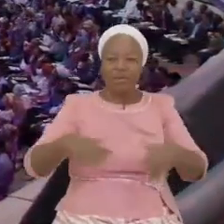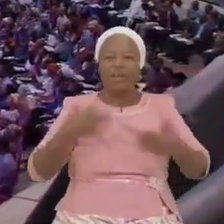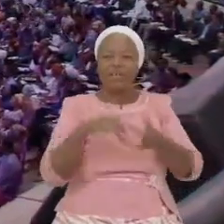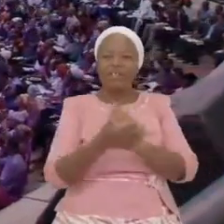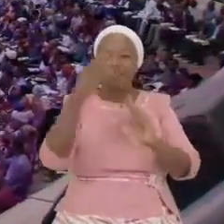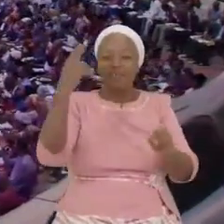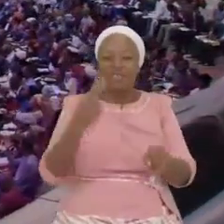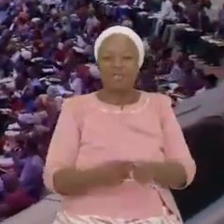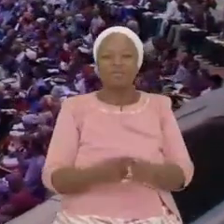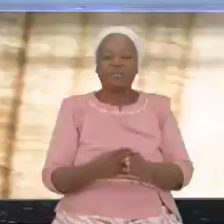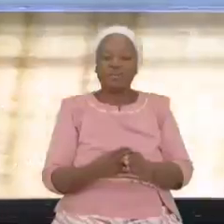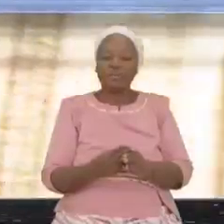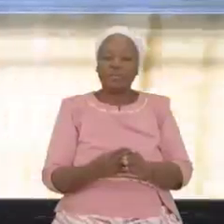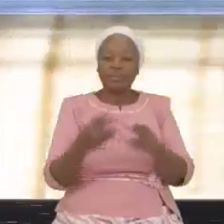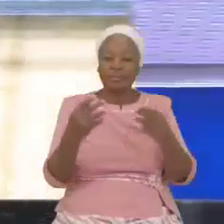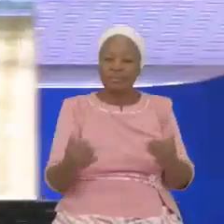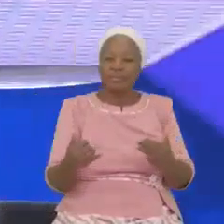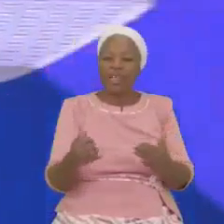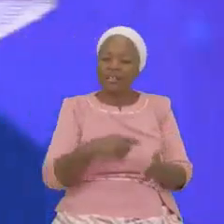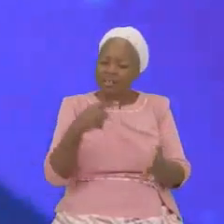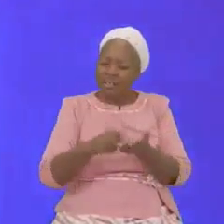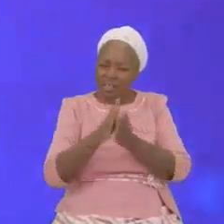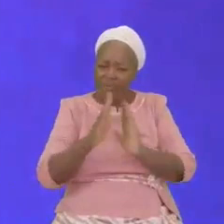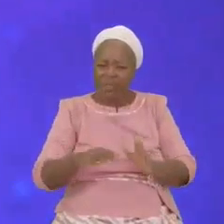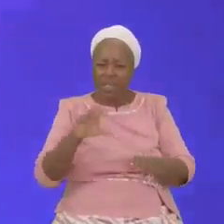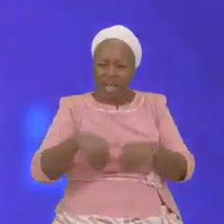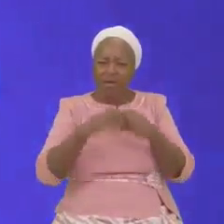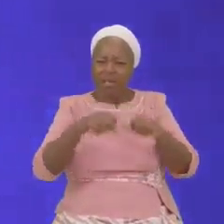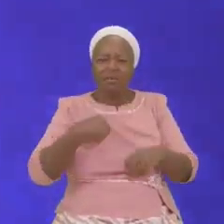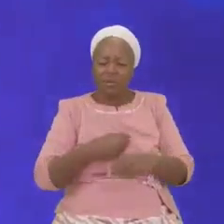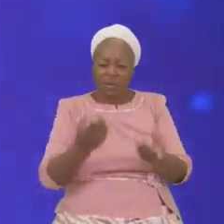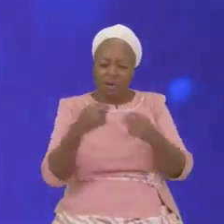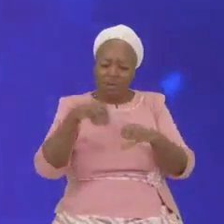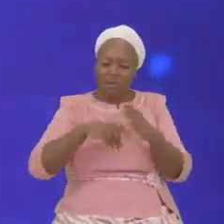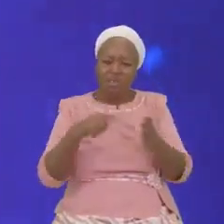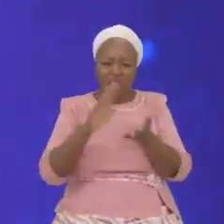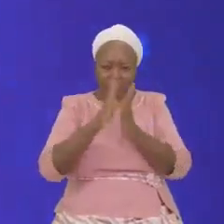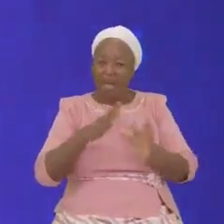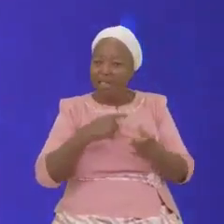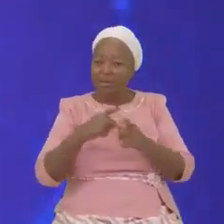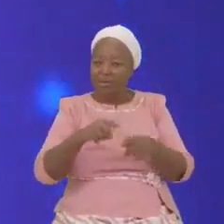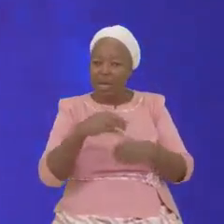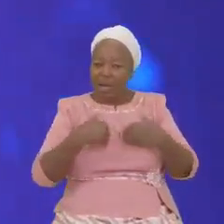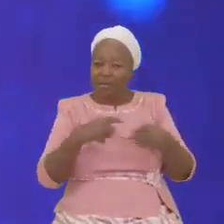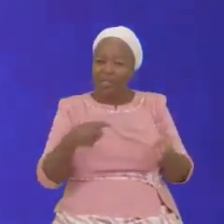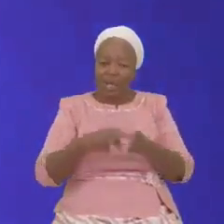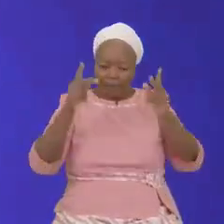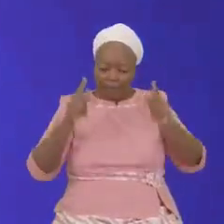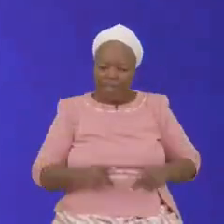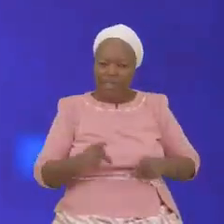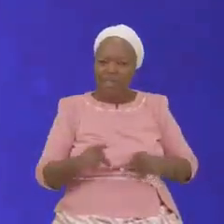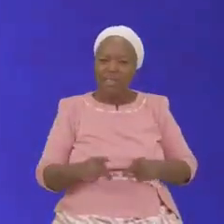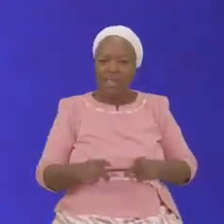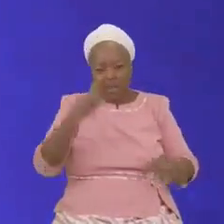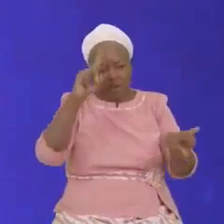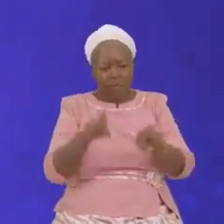Jesus' name. Now this peace, how do we get into this peace? And when we have this personal covenant with the